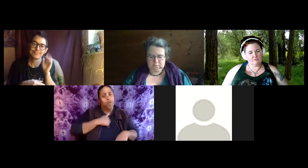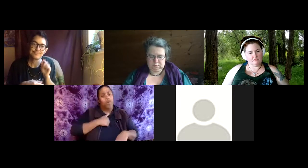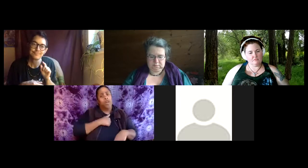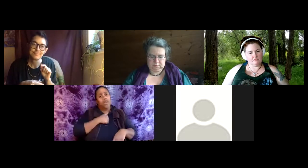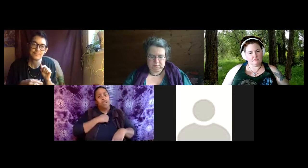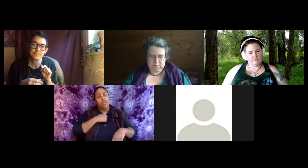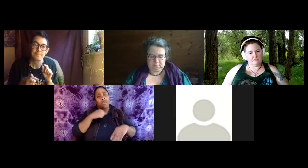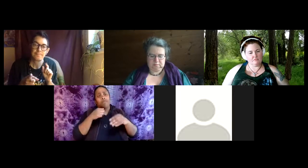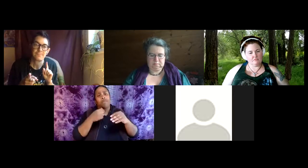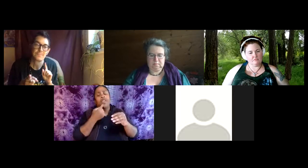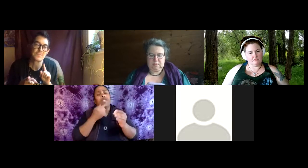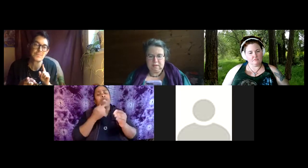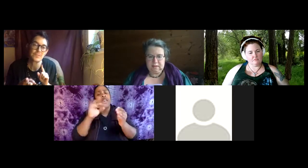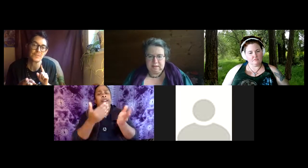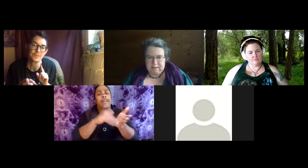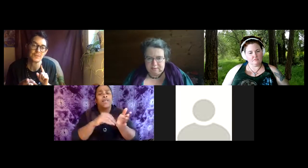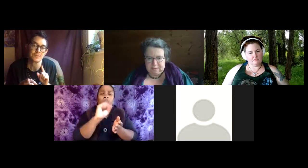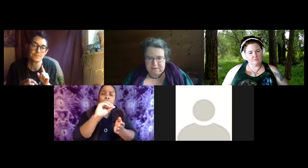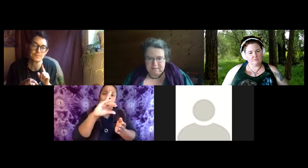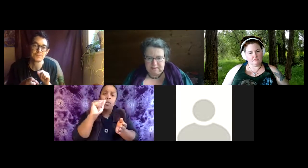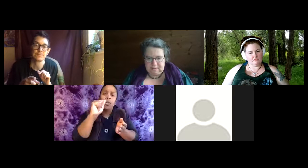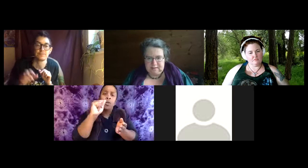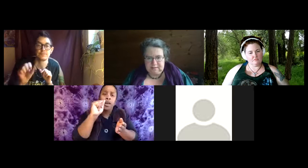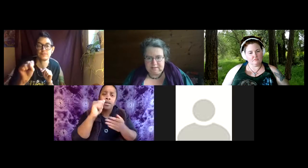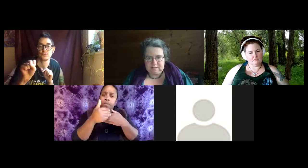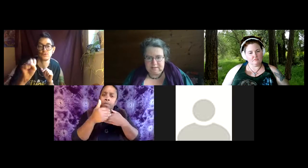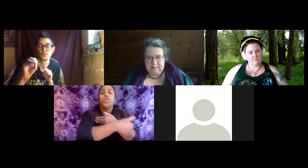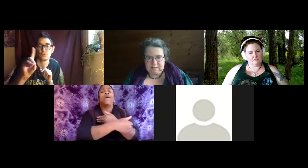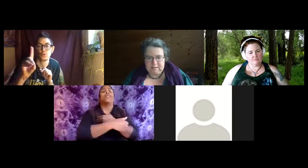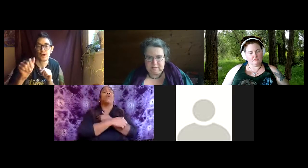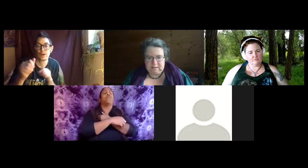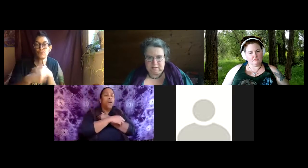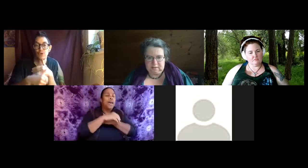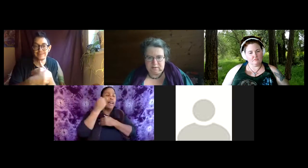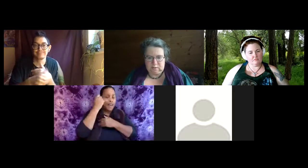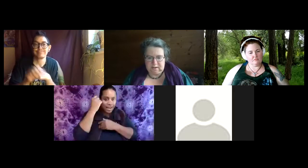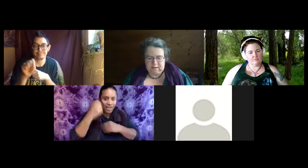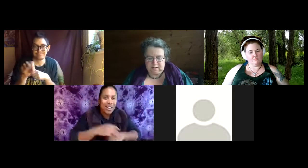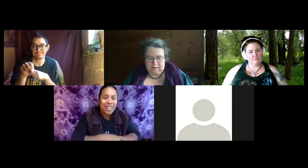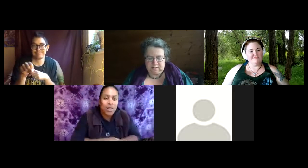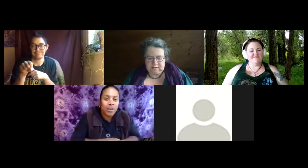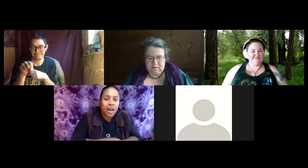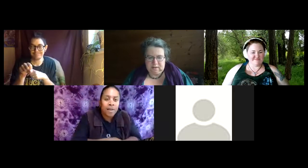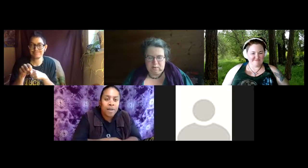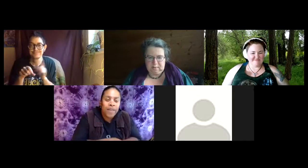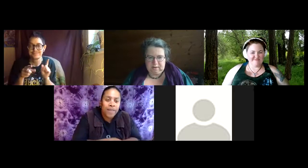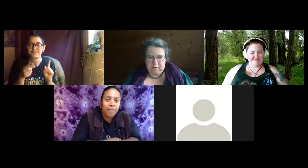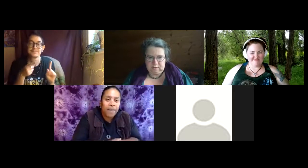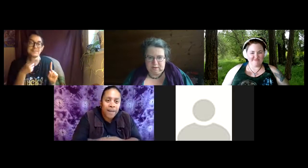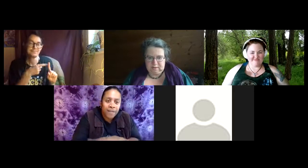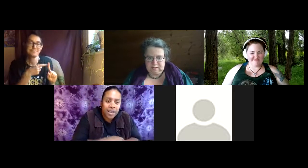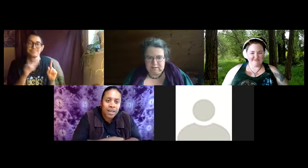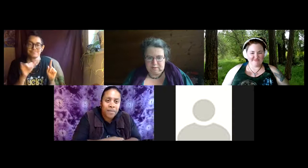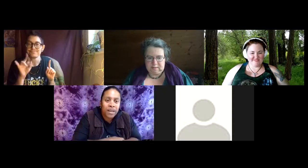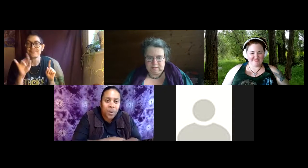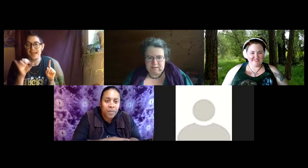so can you say that again? So soda, make soda bread. I got you. So my